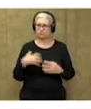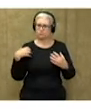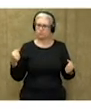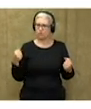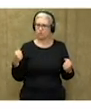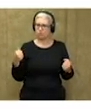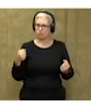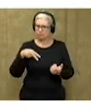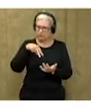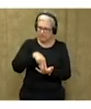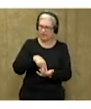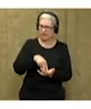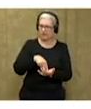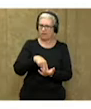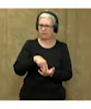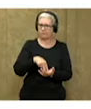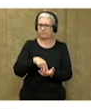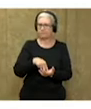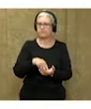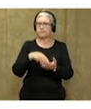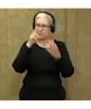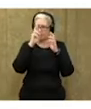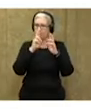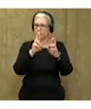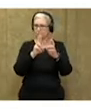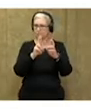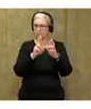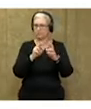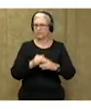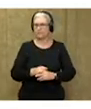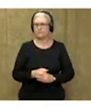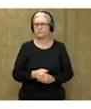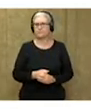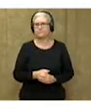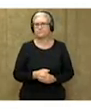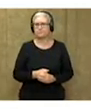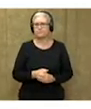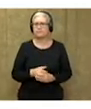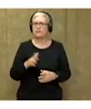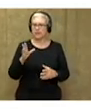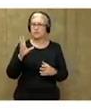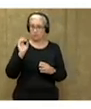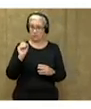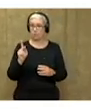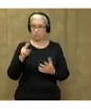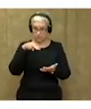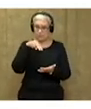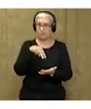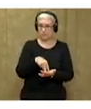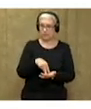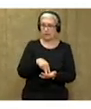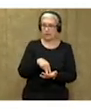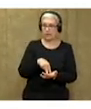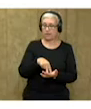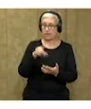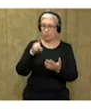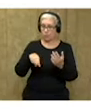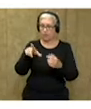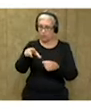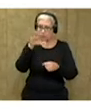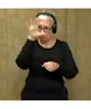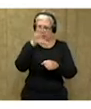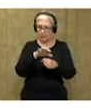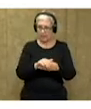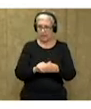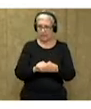standing up for yourself while showing respect for other people. So it's okay to stand up and stand firm in what you